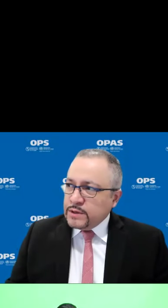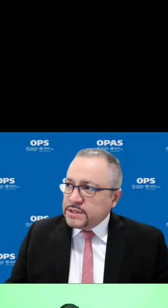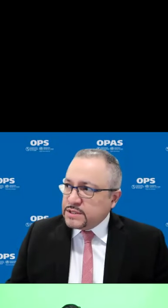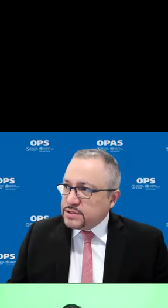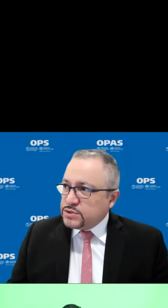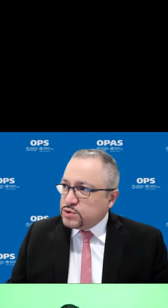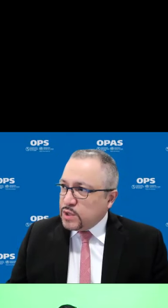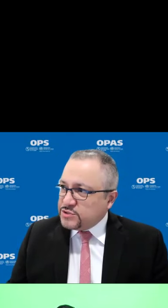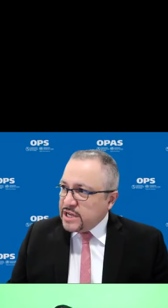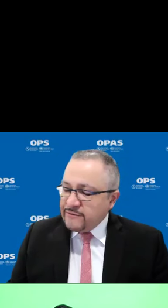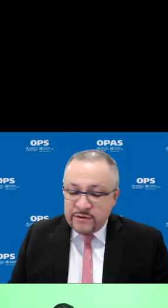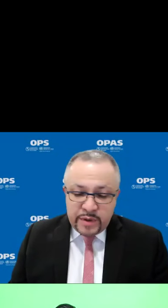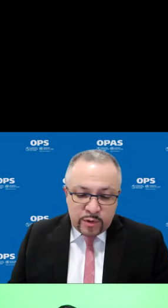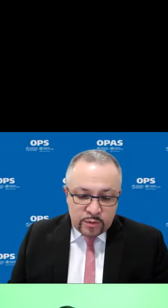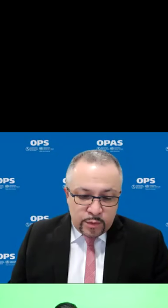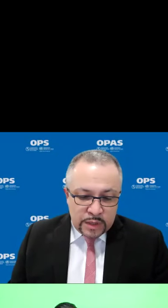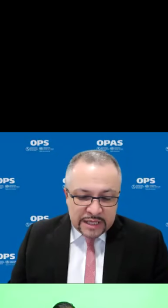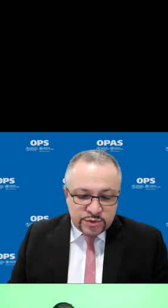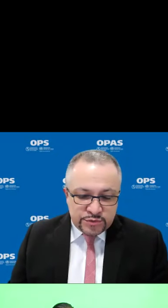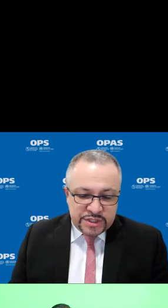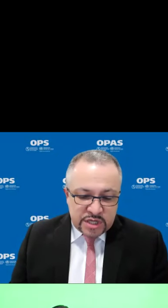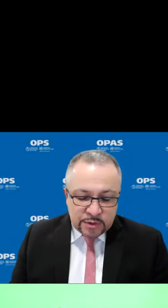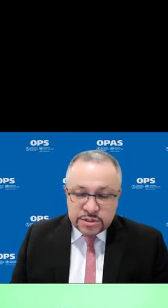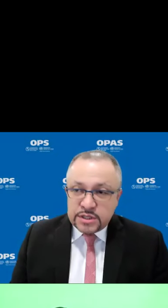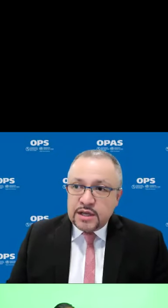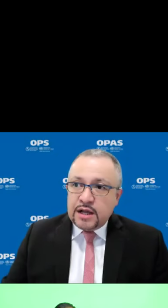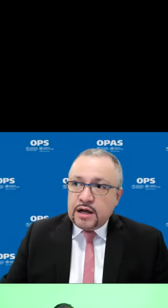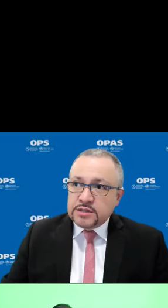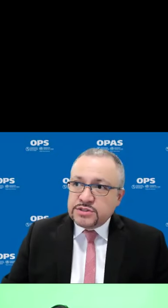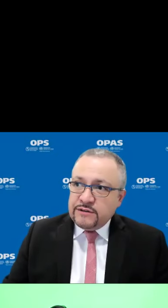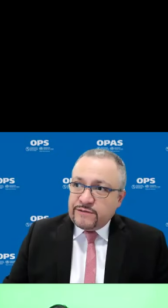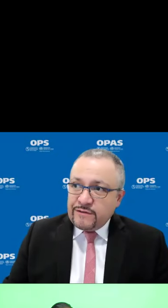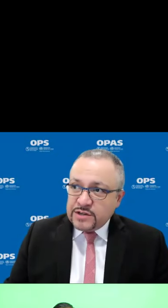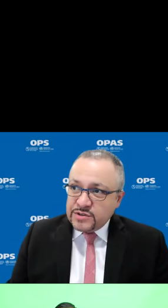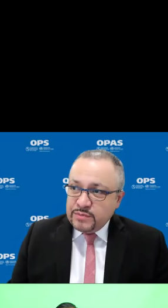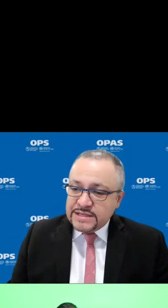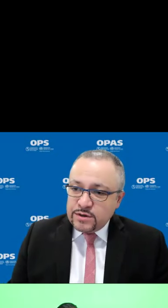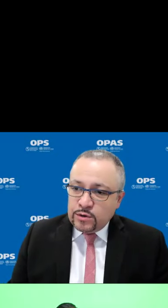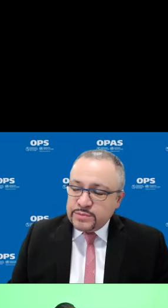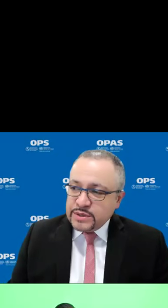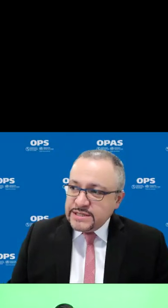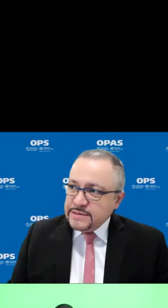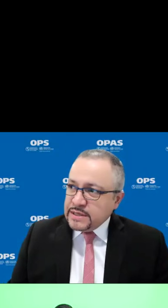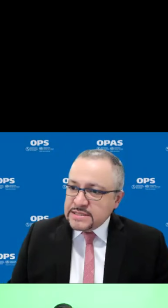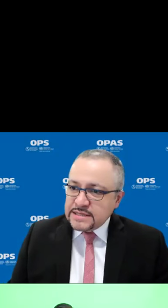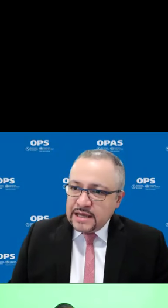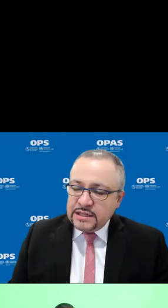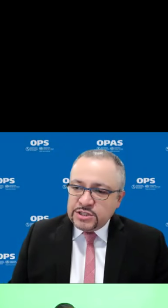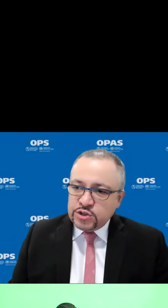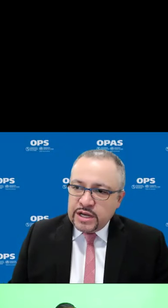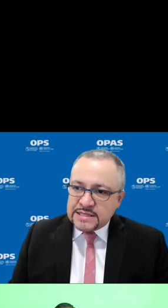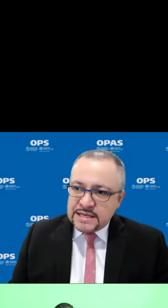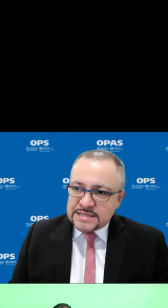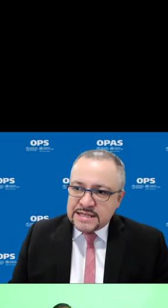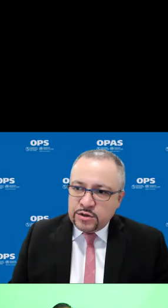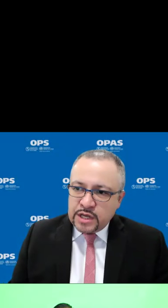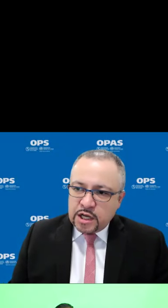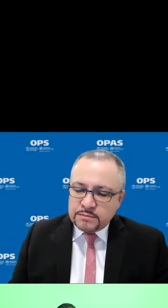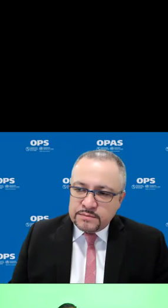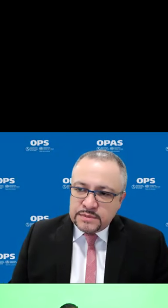have over 295 people. We would like to reach out until 500, please. All the participants kindly join us